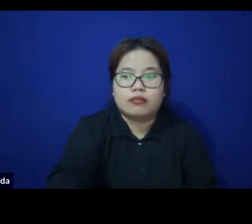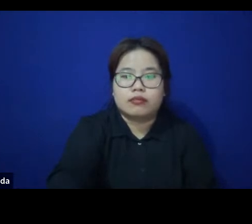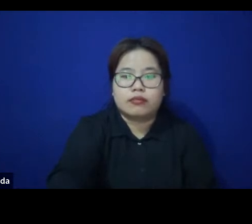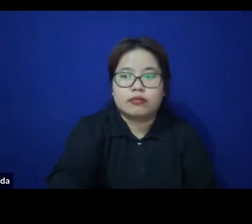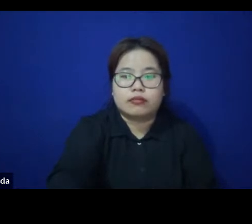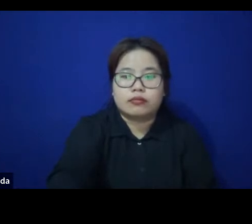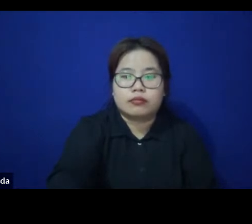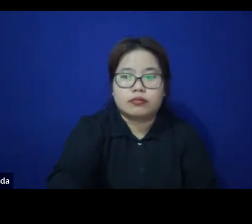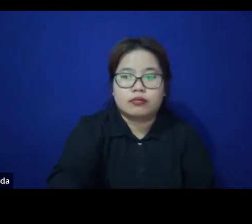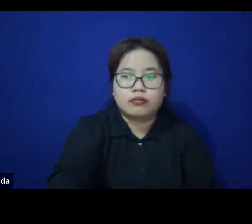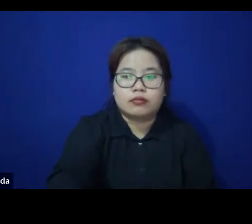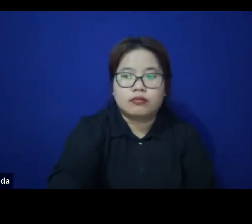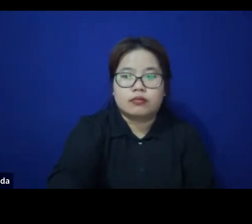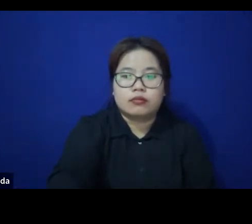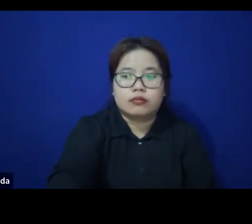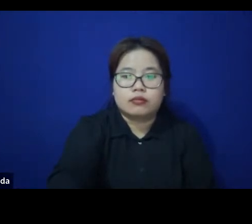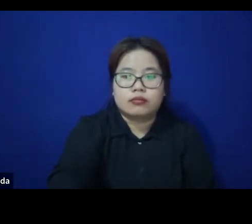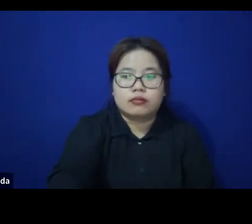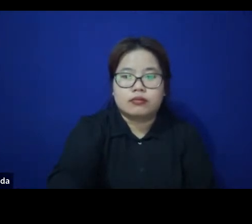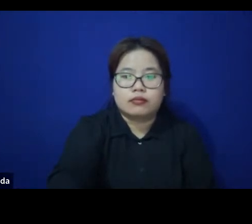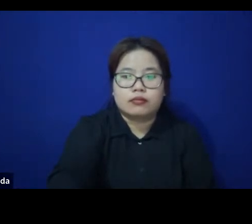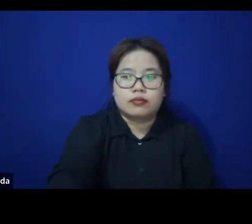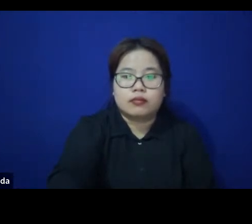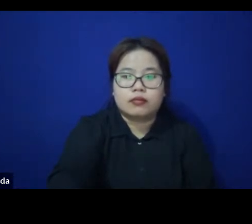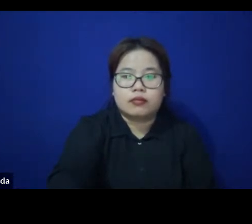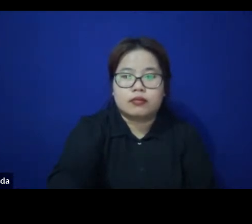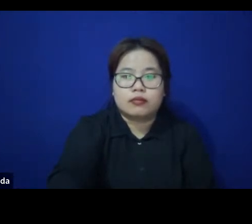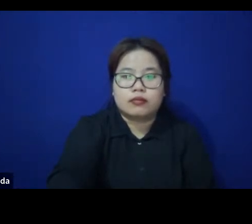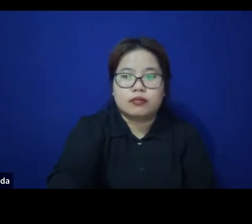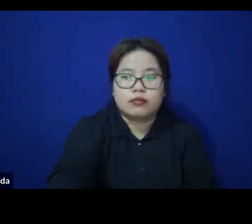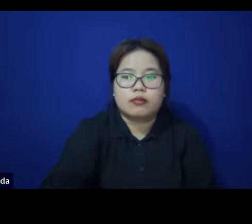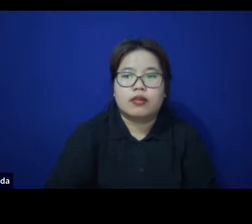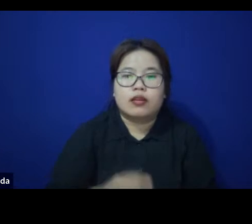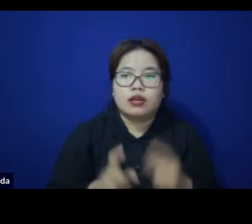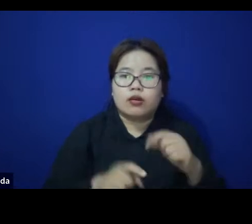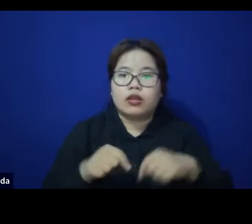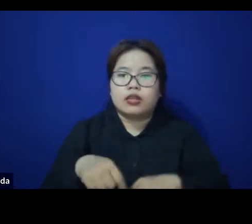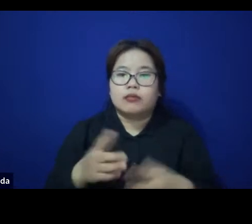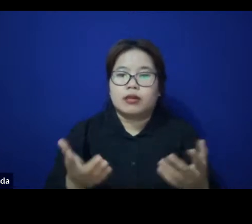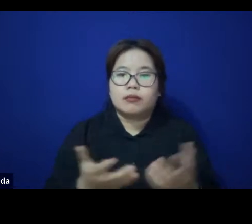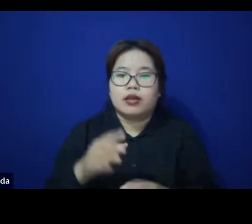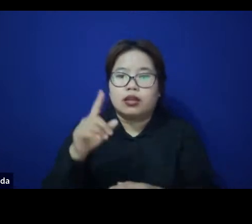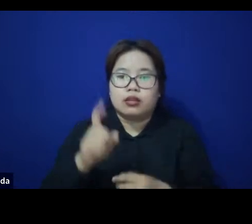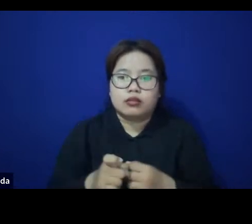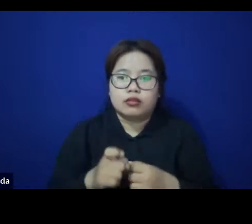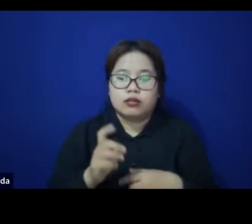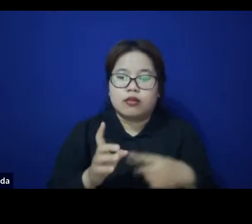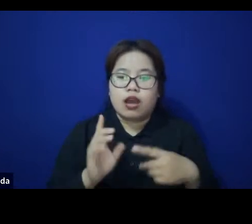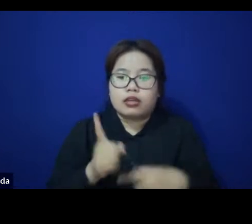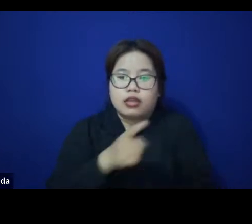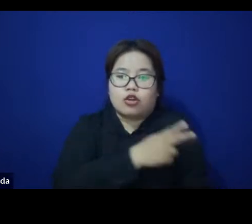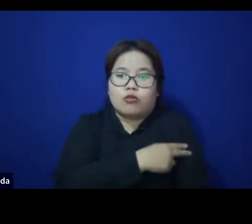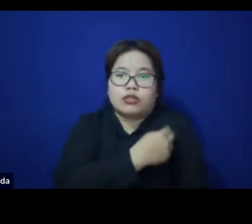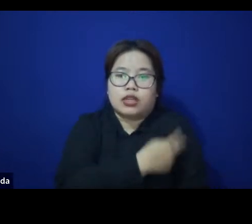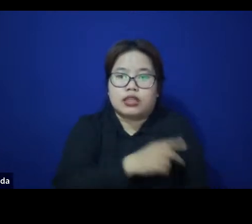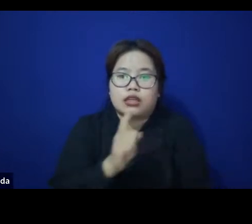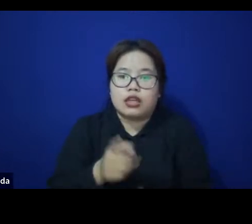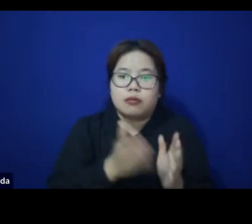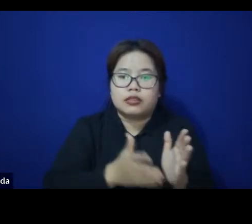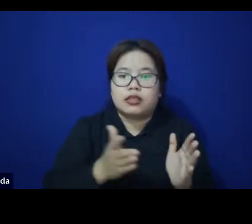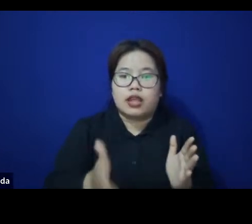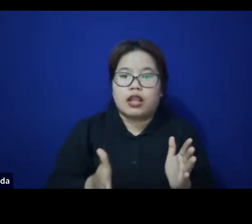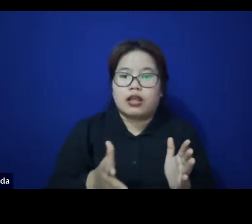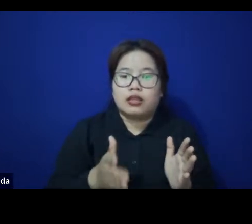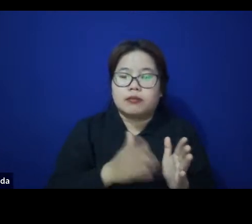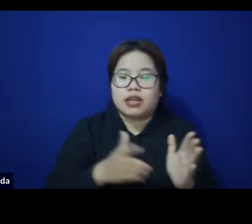hospital. There's issues with parking. The hospital is always busy. She doesn't